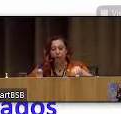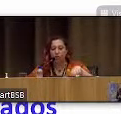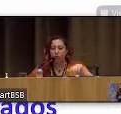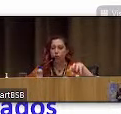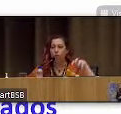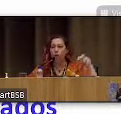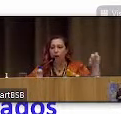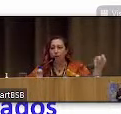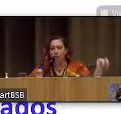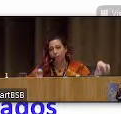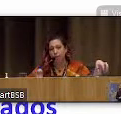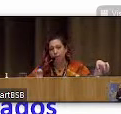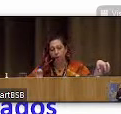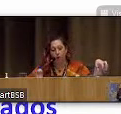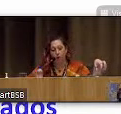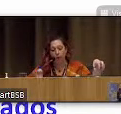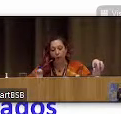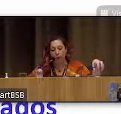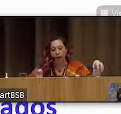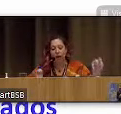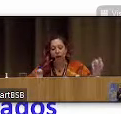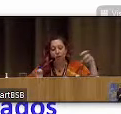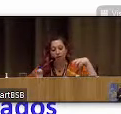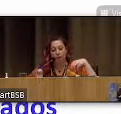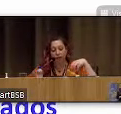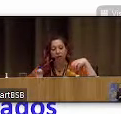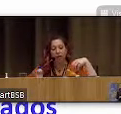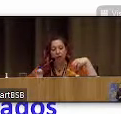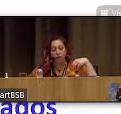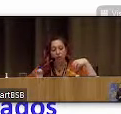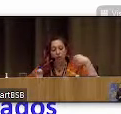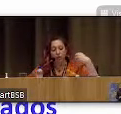difficult. But in the